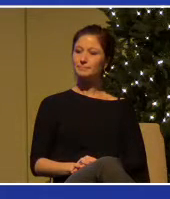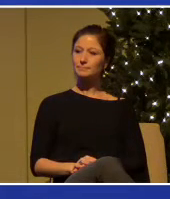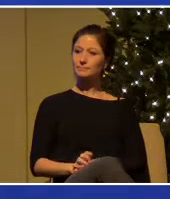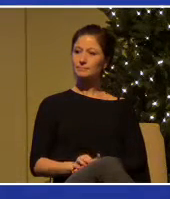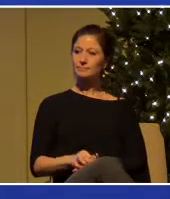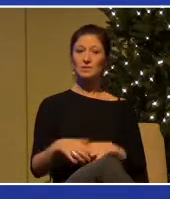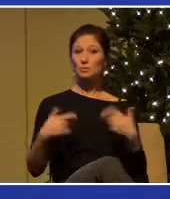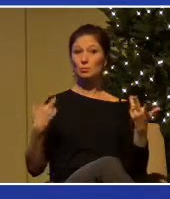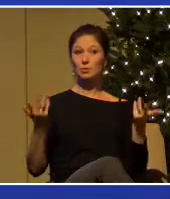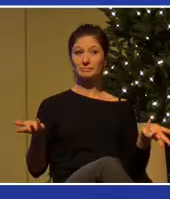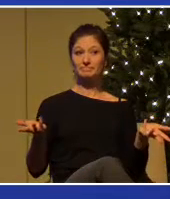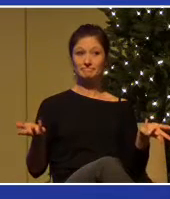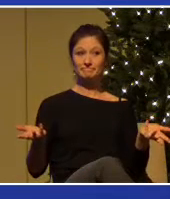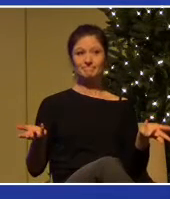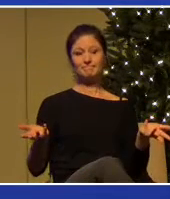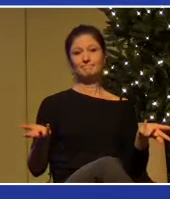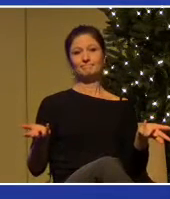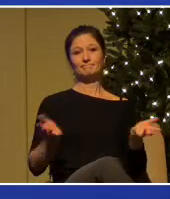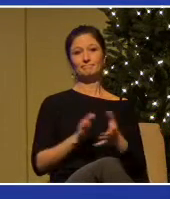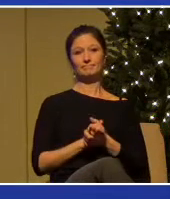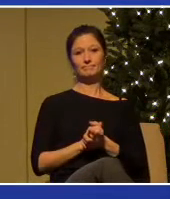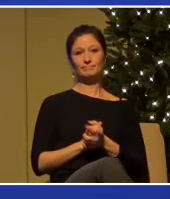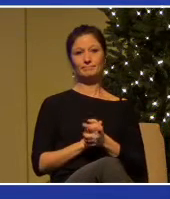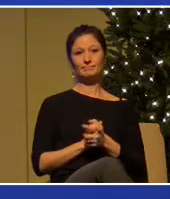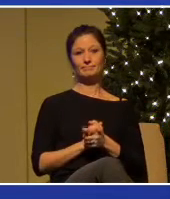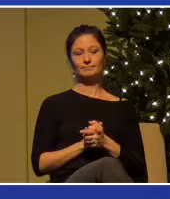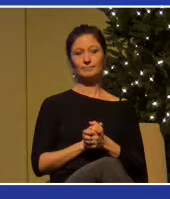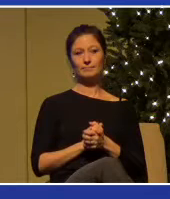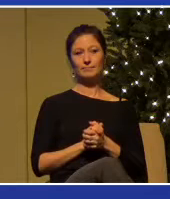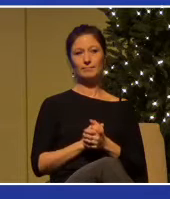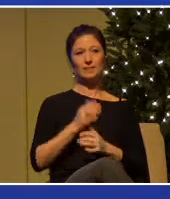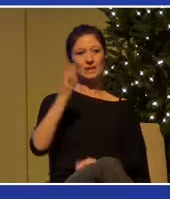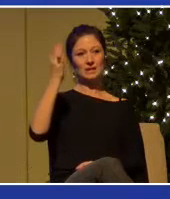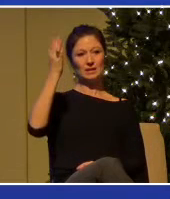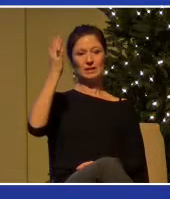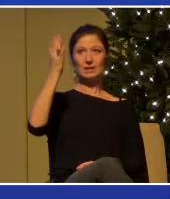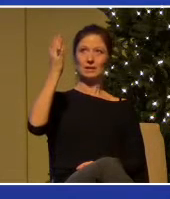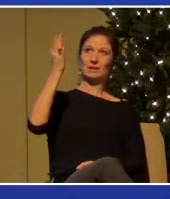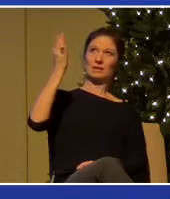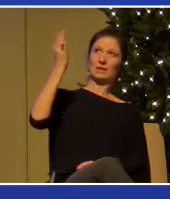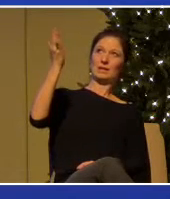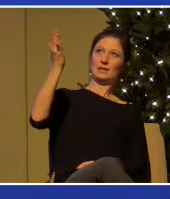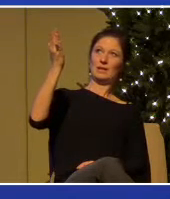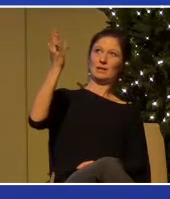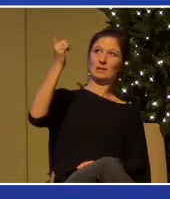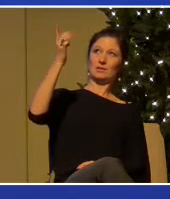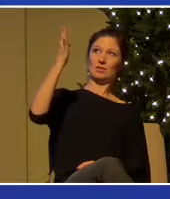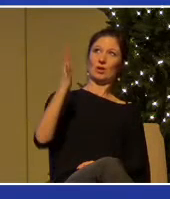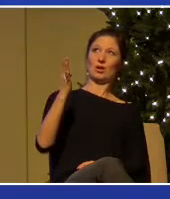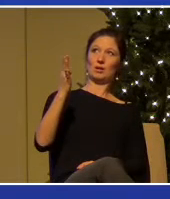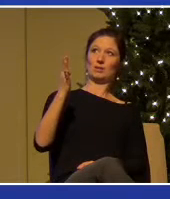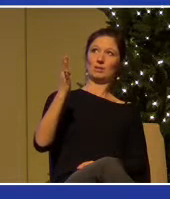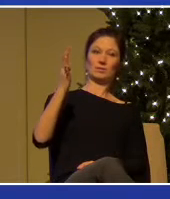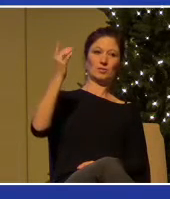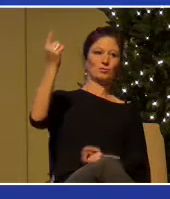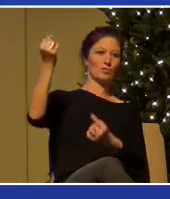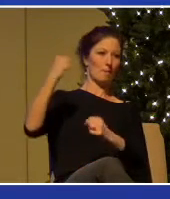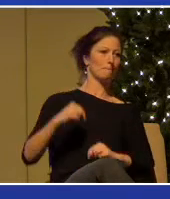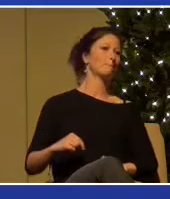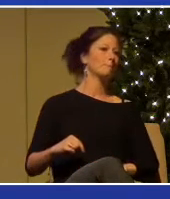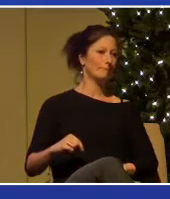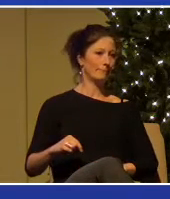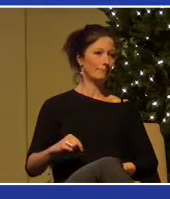And that is that he is the God who comes.